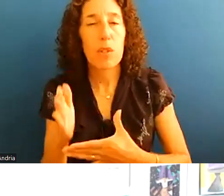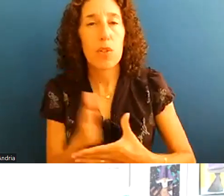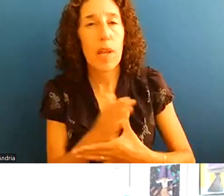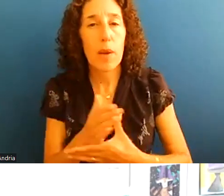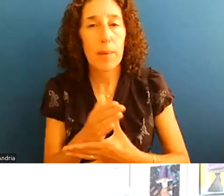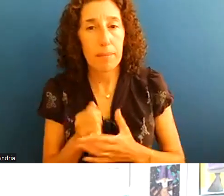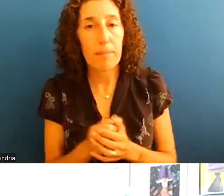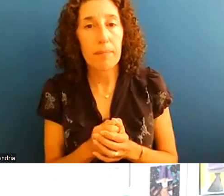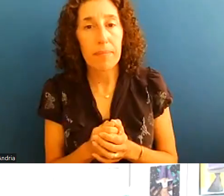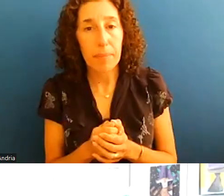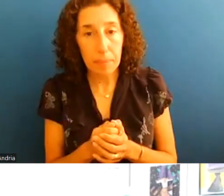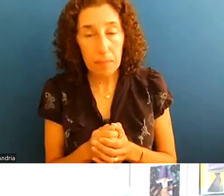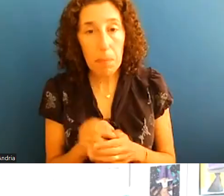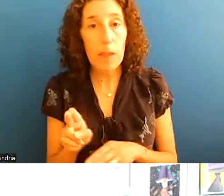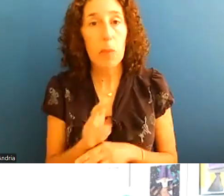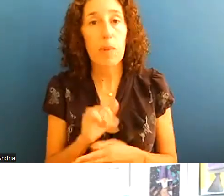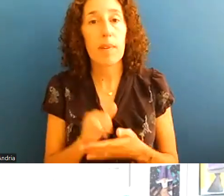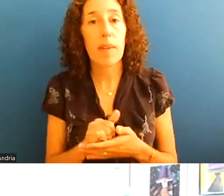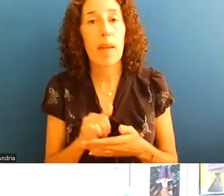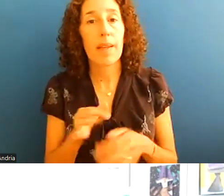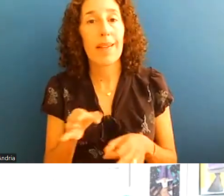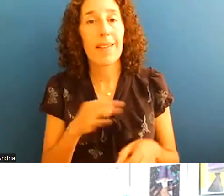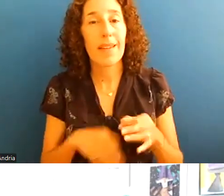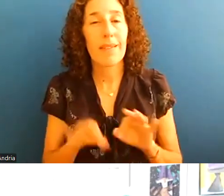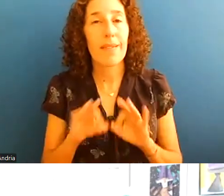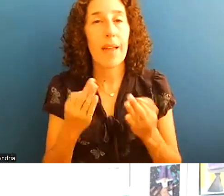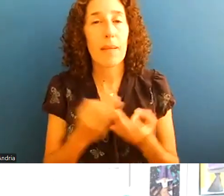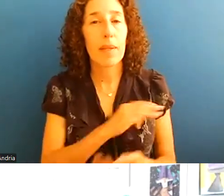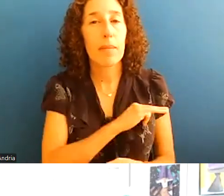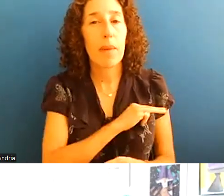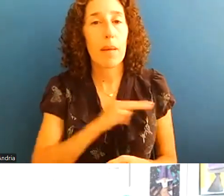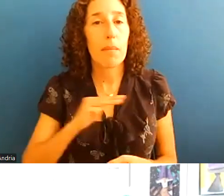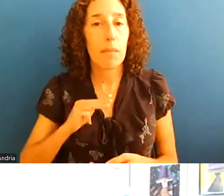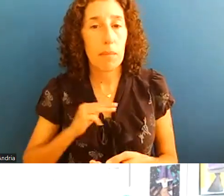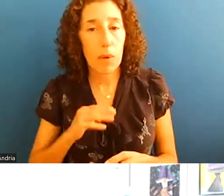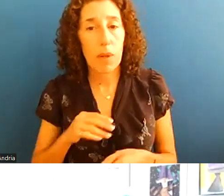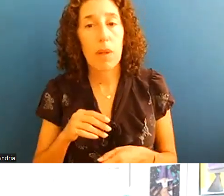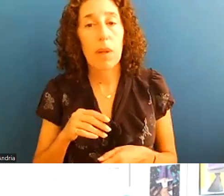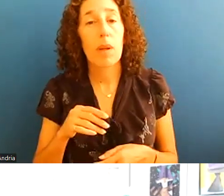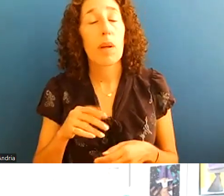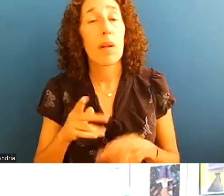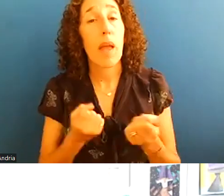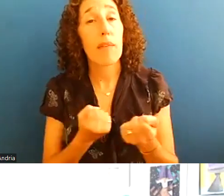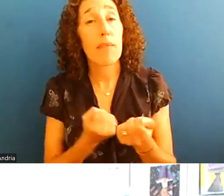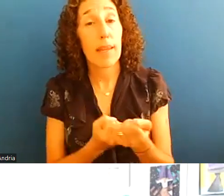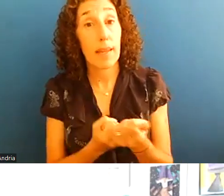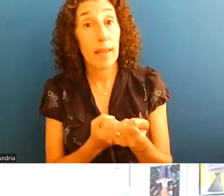patient requests it, to do the exam with me. So our advocate is in the room probably 99% of the time